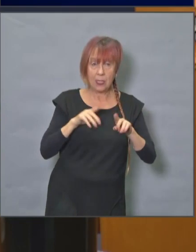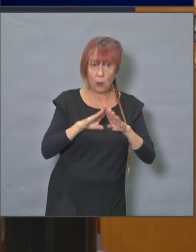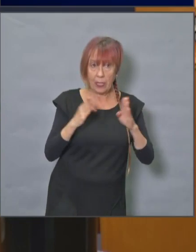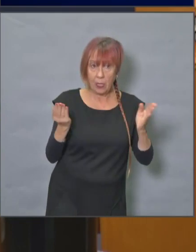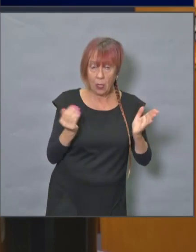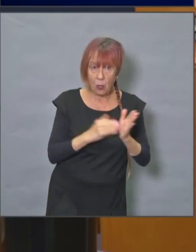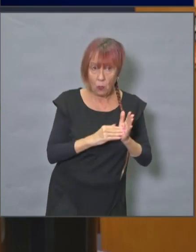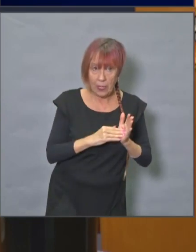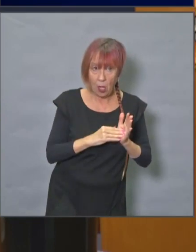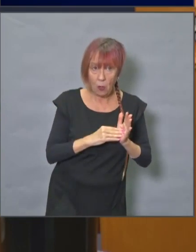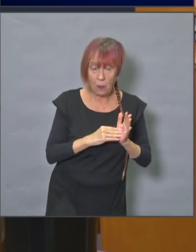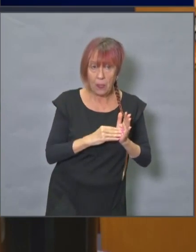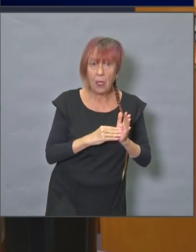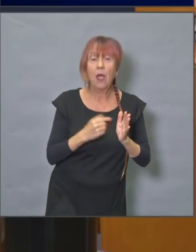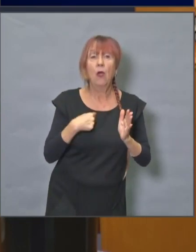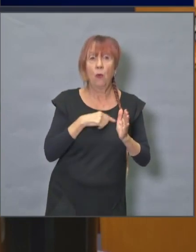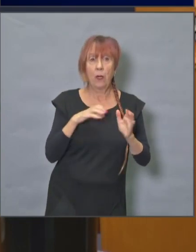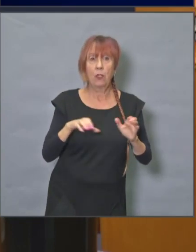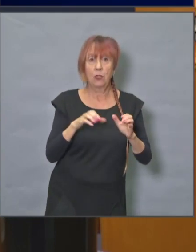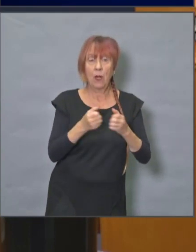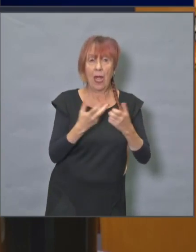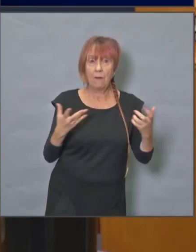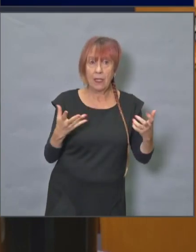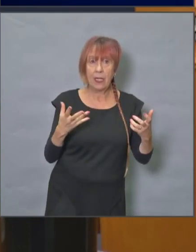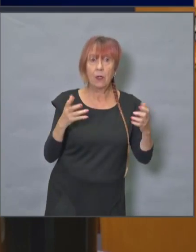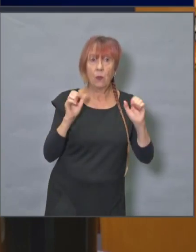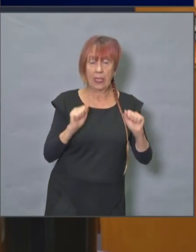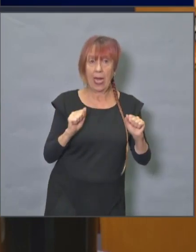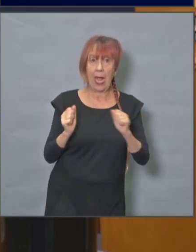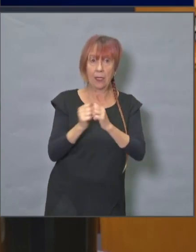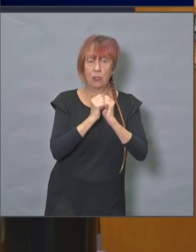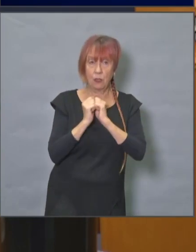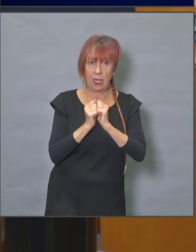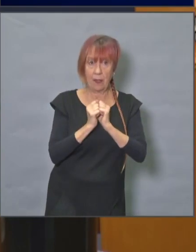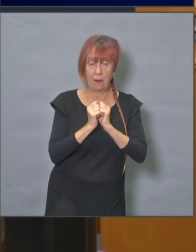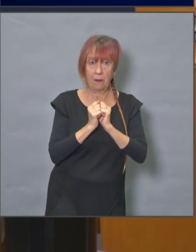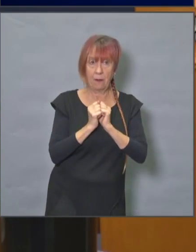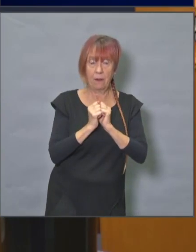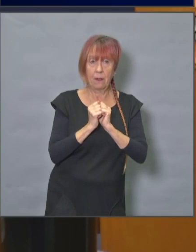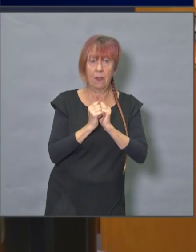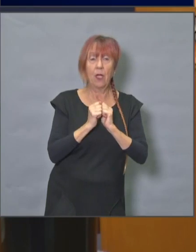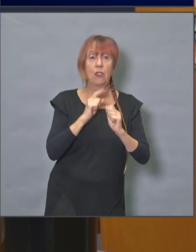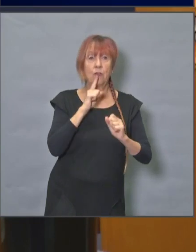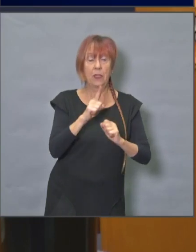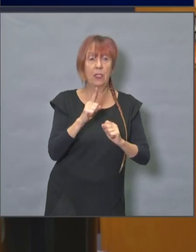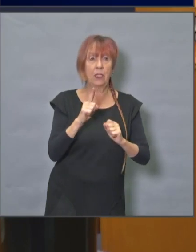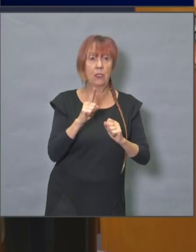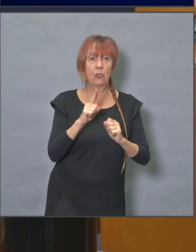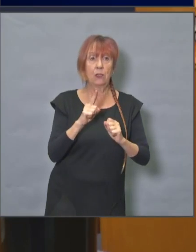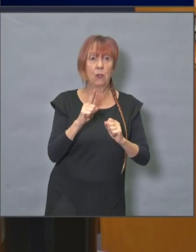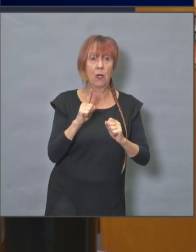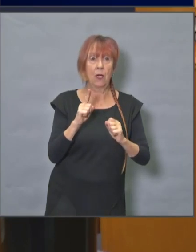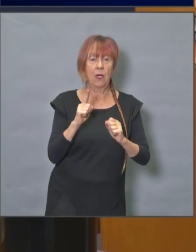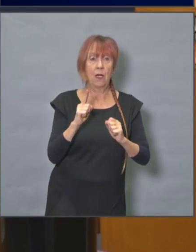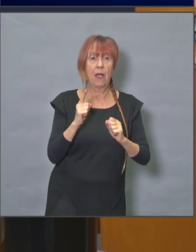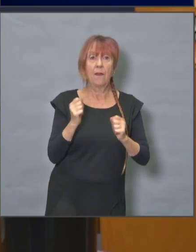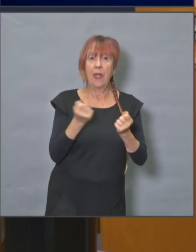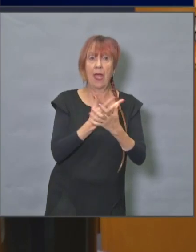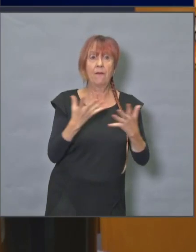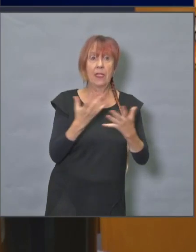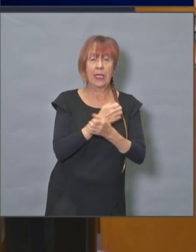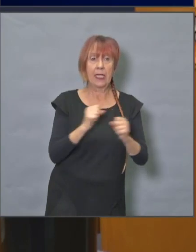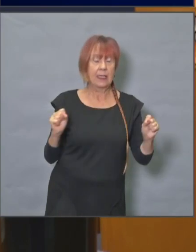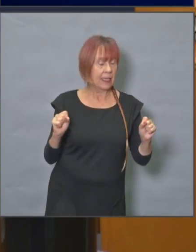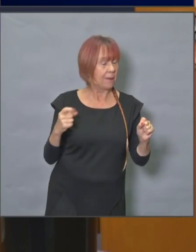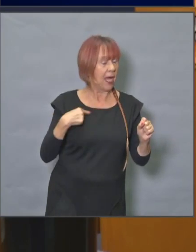particularly careful to do everything we can, both individually and as businesses, to make sure that our environments are as safe as possible. I think